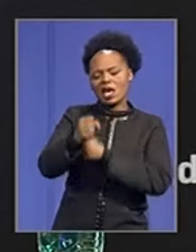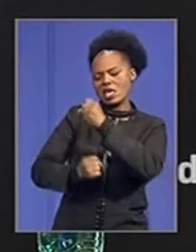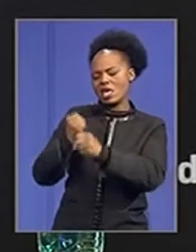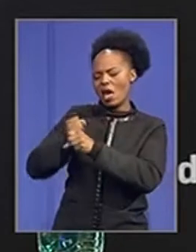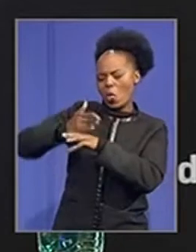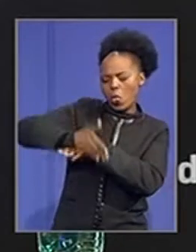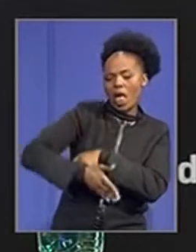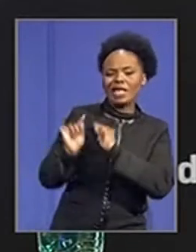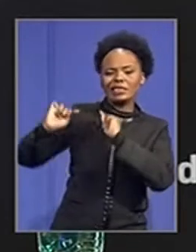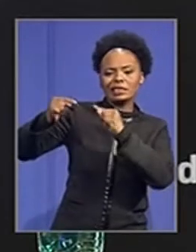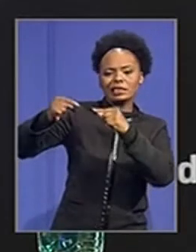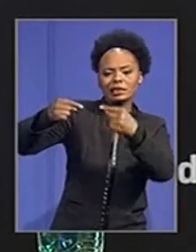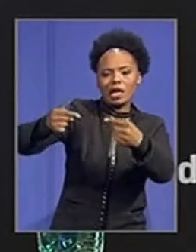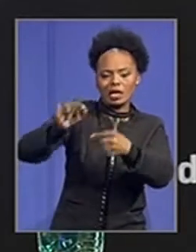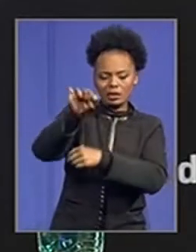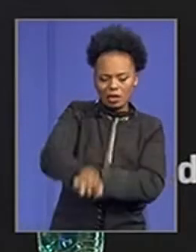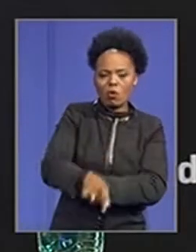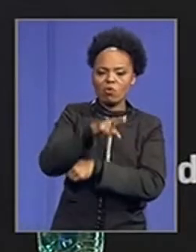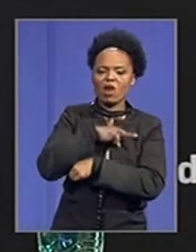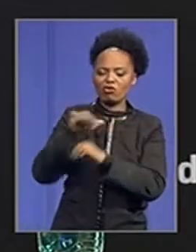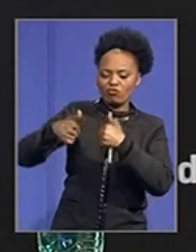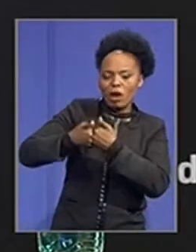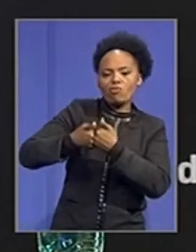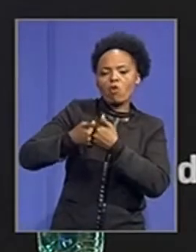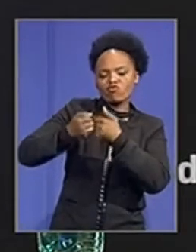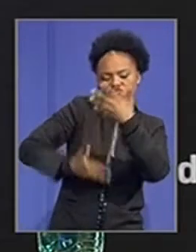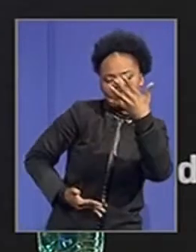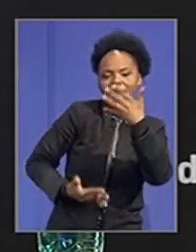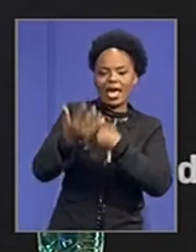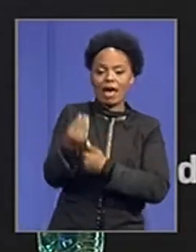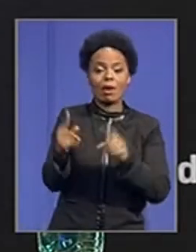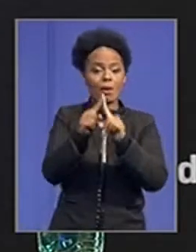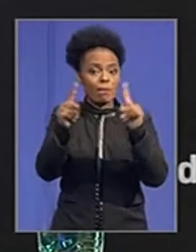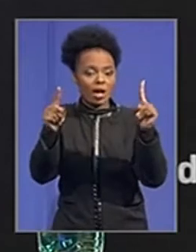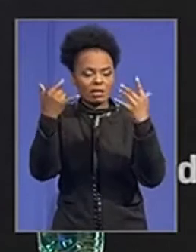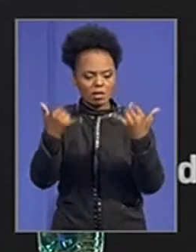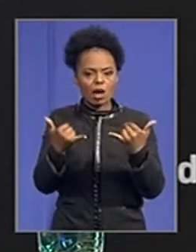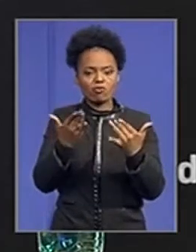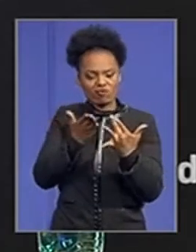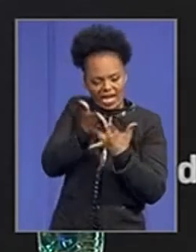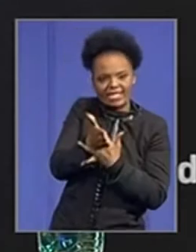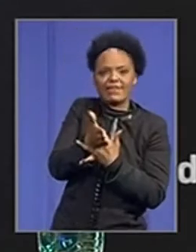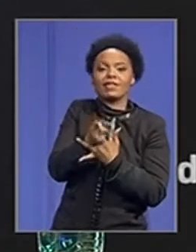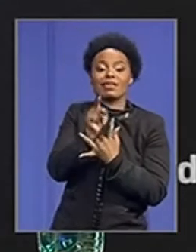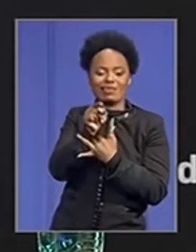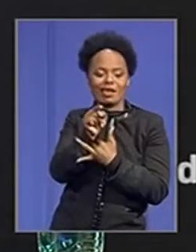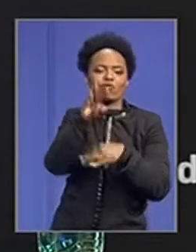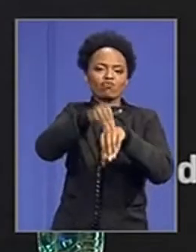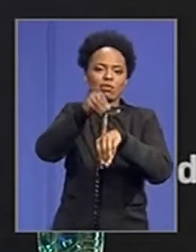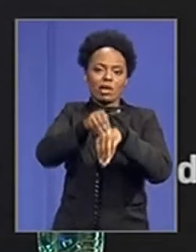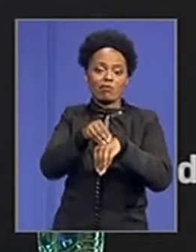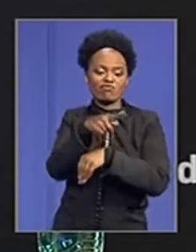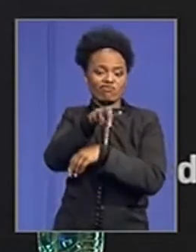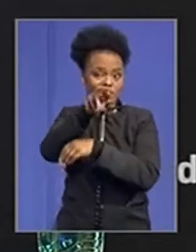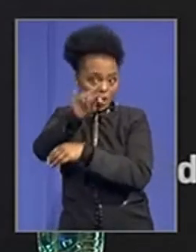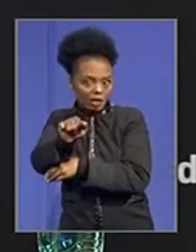due to chronic challenges, we have no doubt that our intervention will place Prasa on a